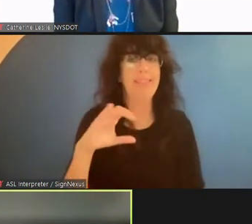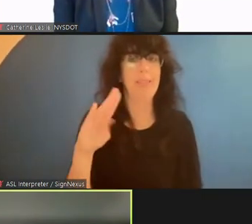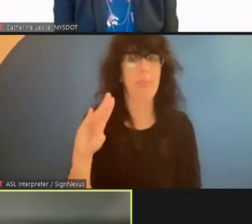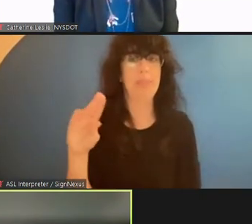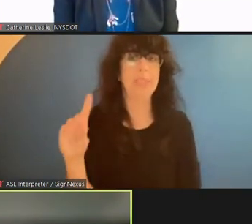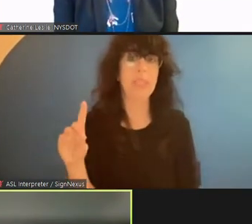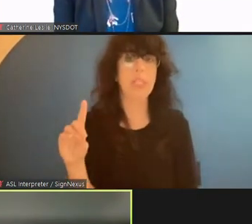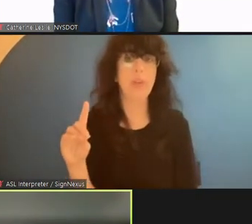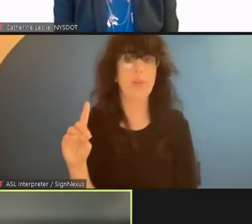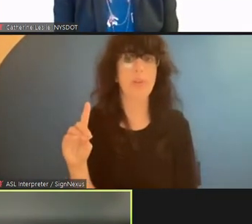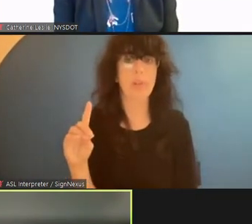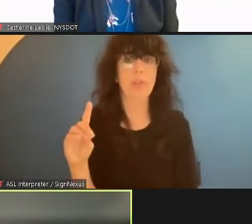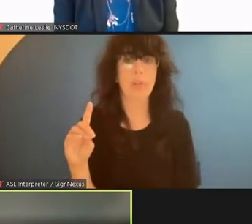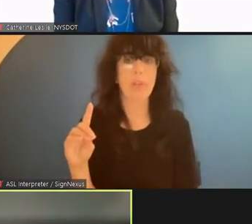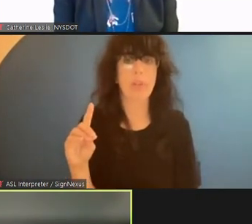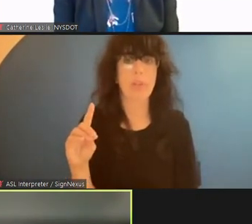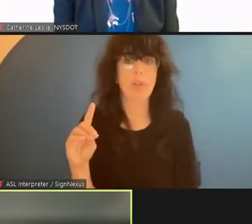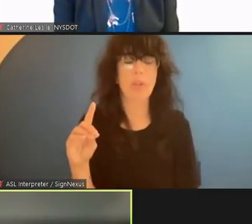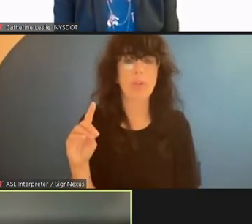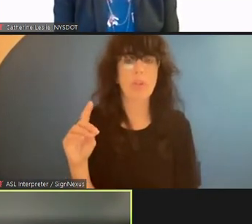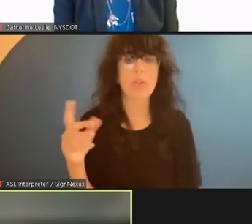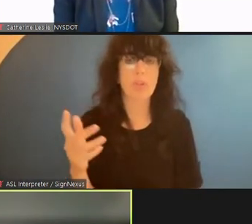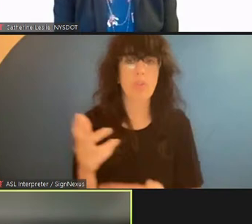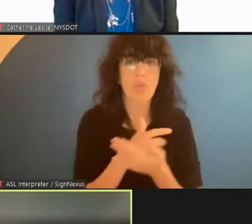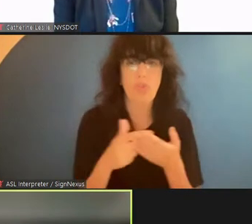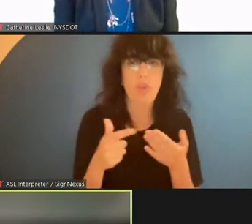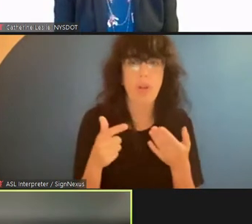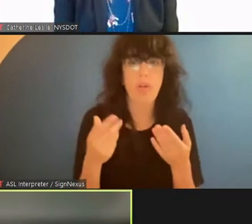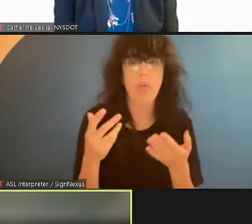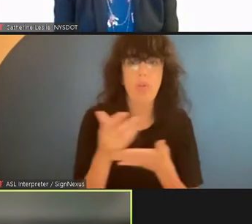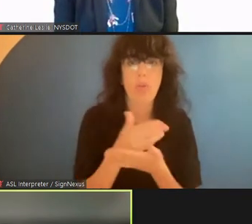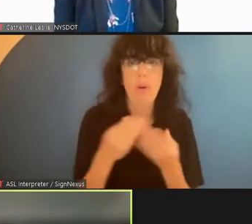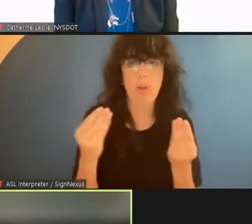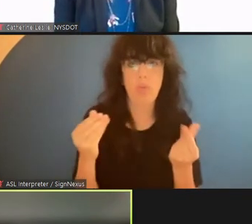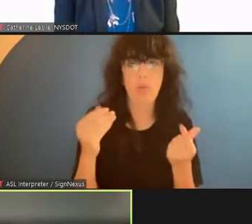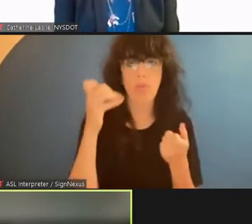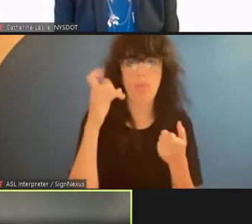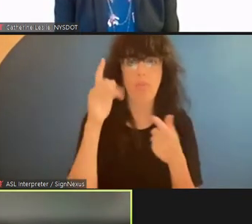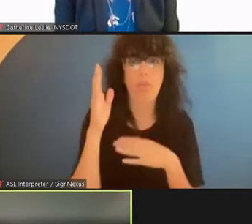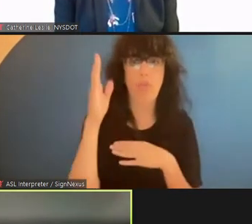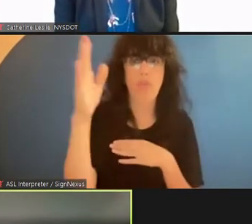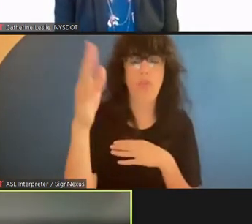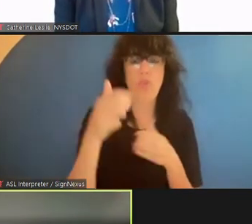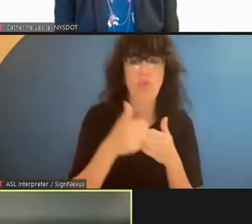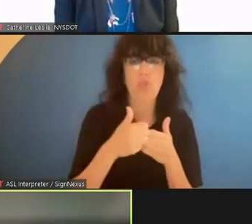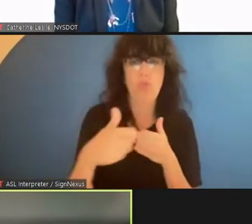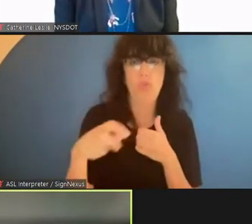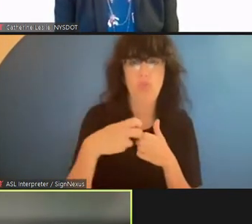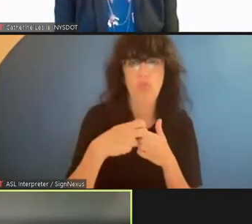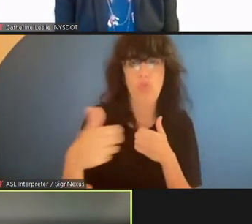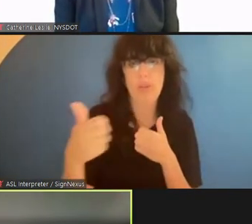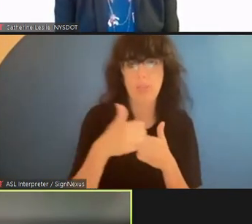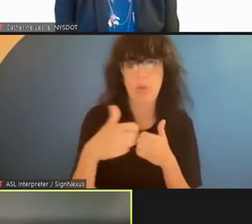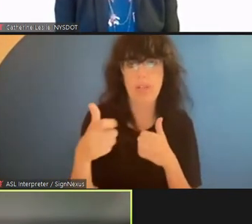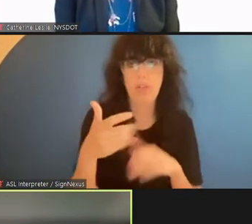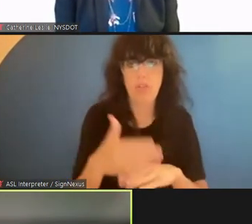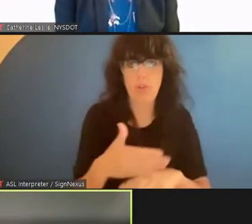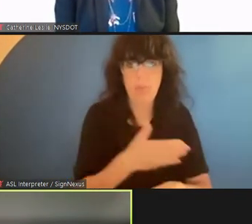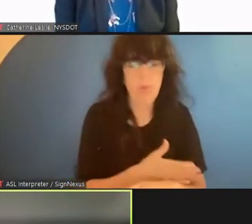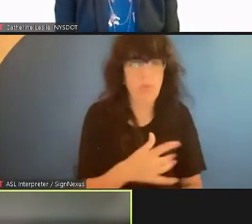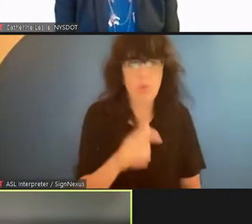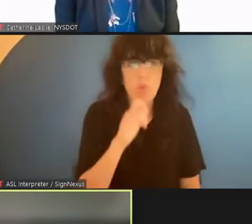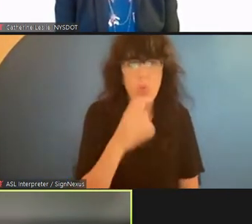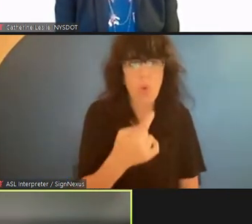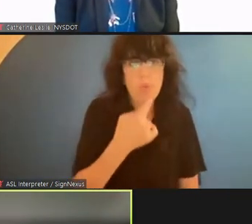manner that will generate revenue for further transfer future transportation improvements it's funny that you don't say that the project's